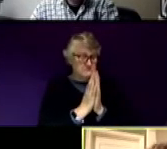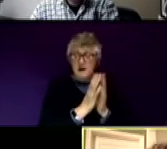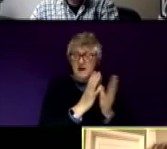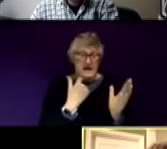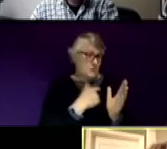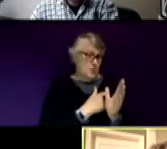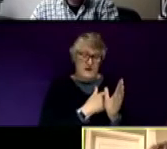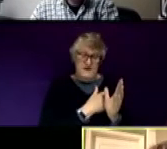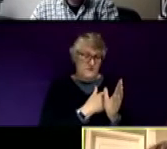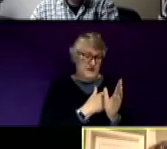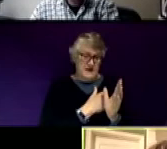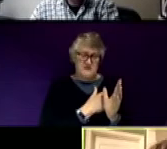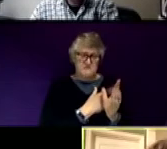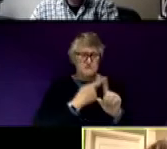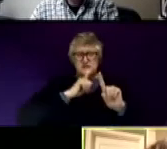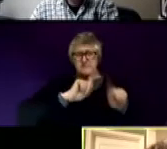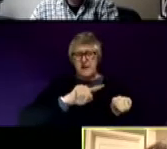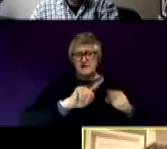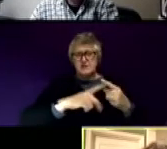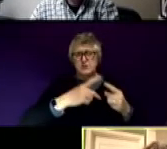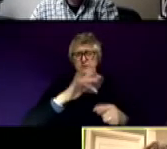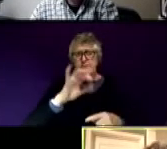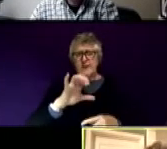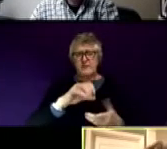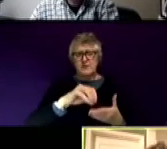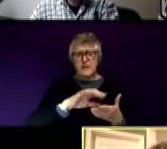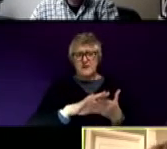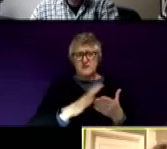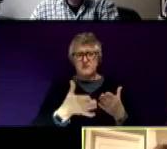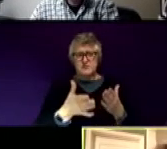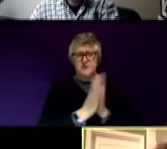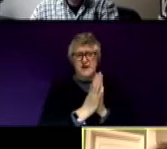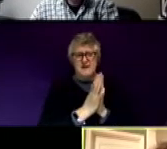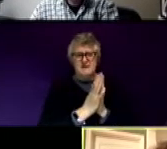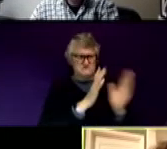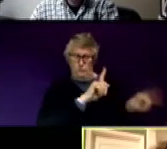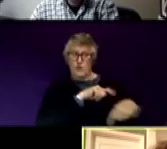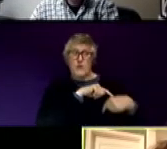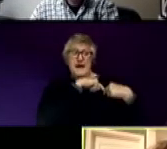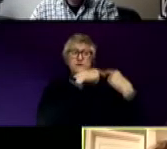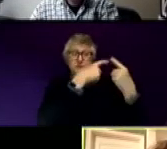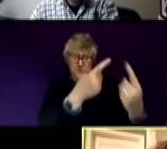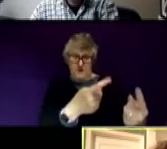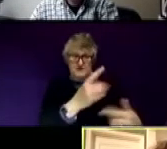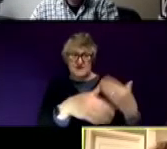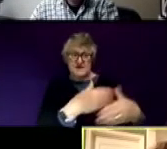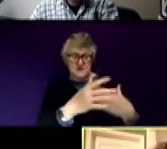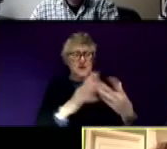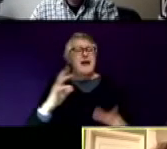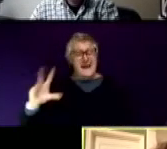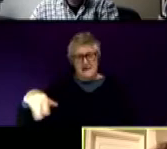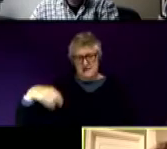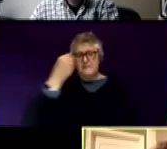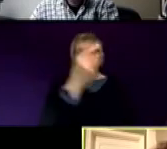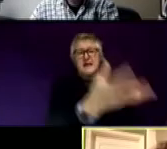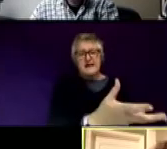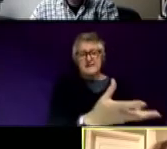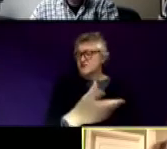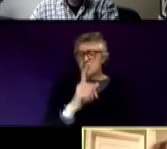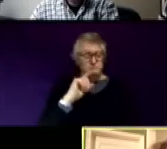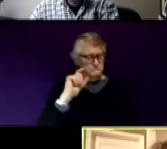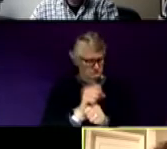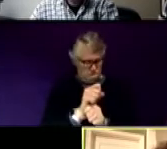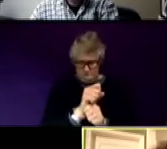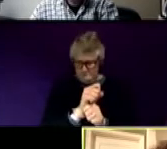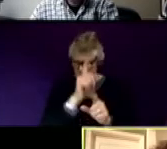we've been responding to public records requests throughout the mediation process and supplying those. So you're absolutely welcome to